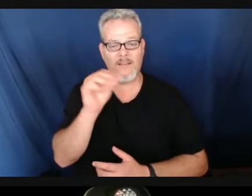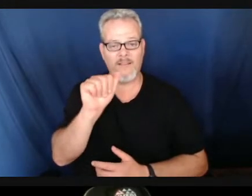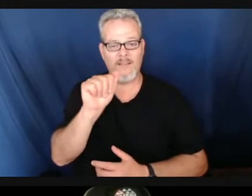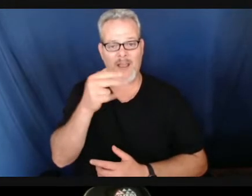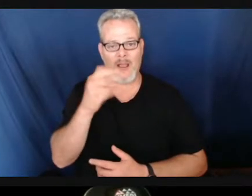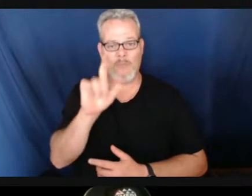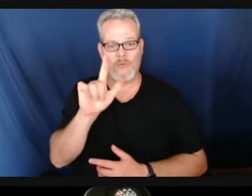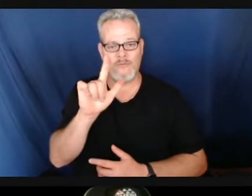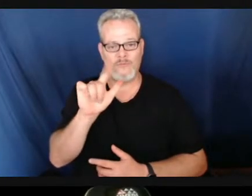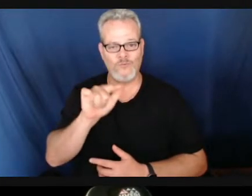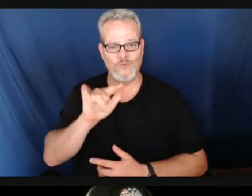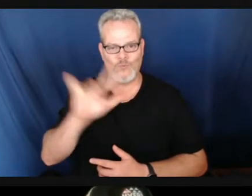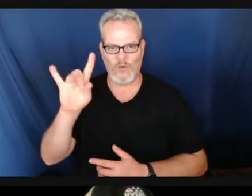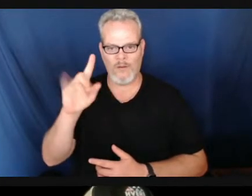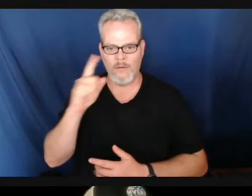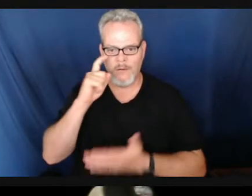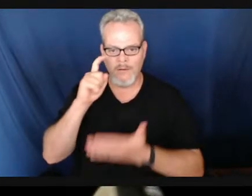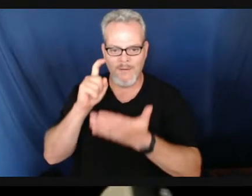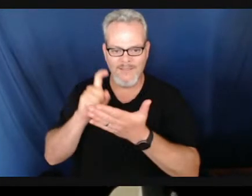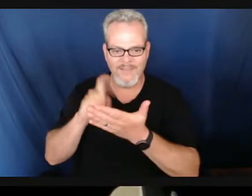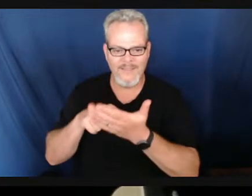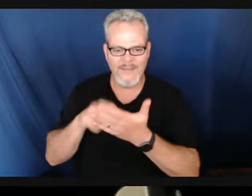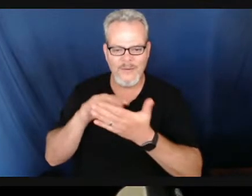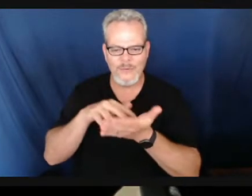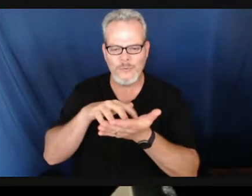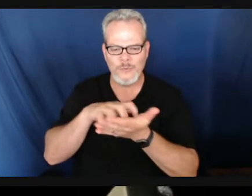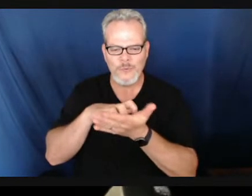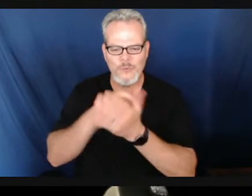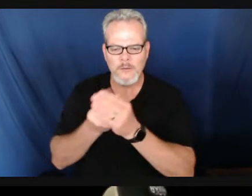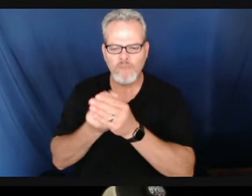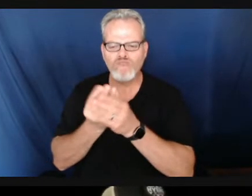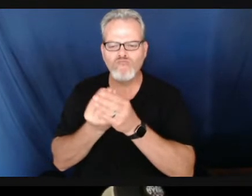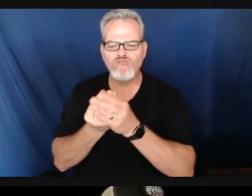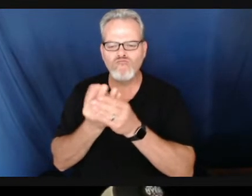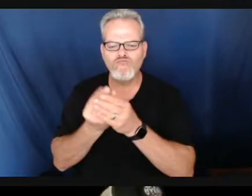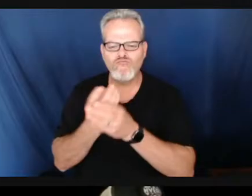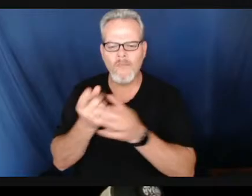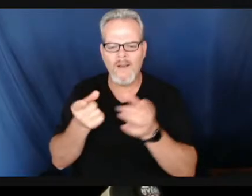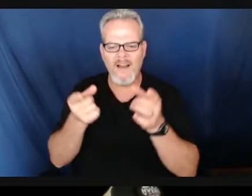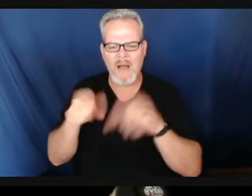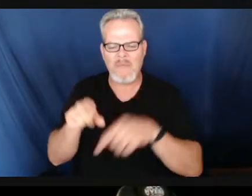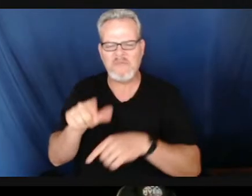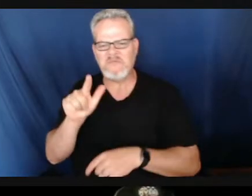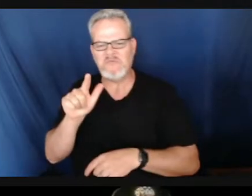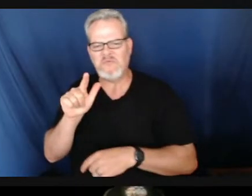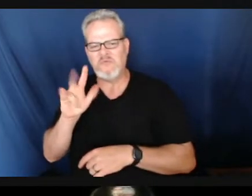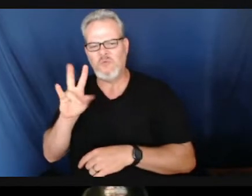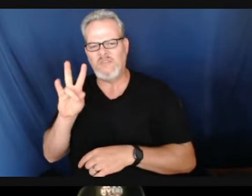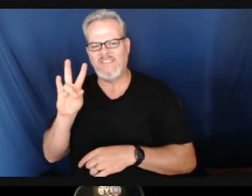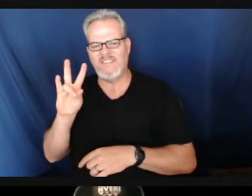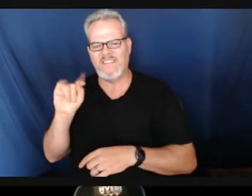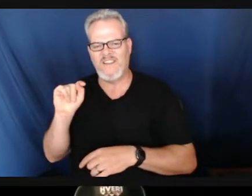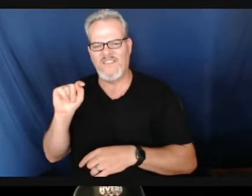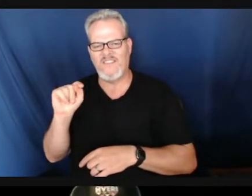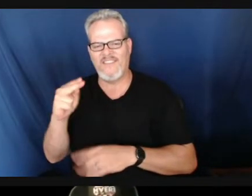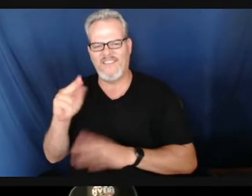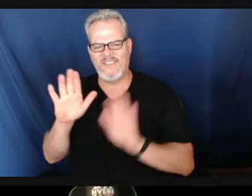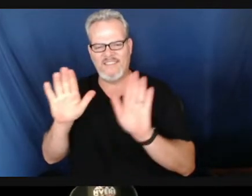the north vent just before 6:50 p.m. on the previous evening. So actually the 27th on Sunday